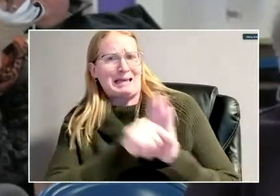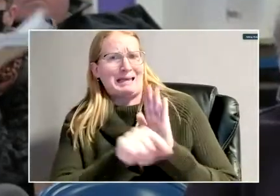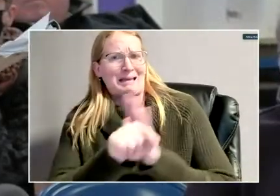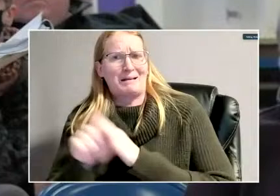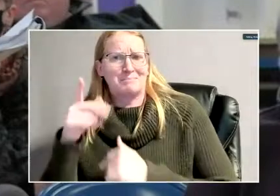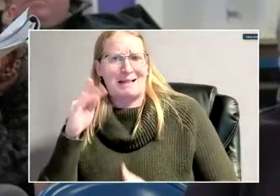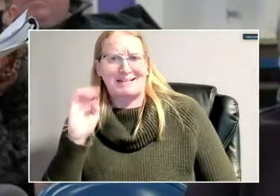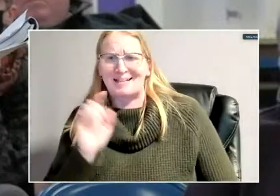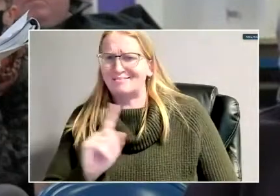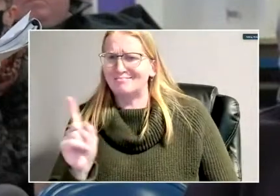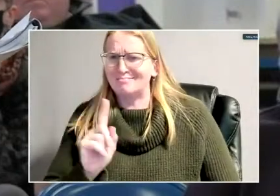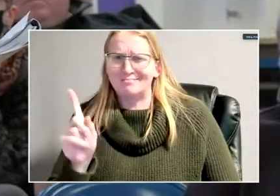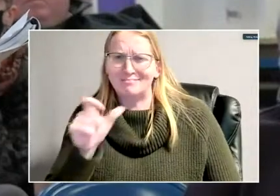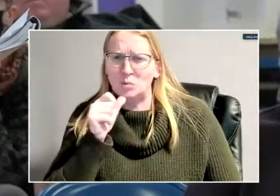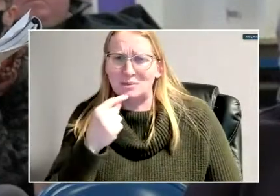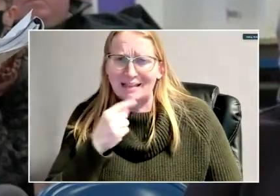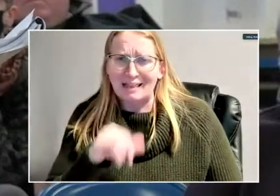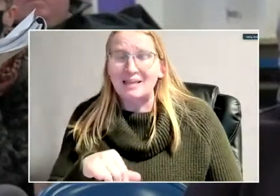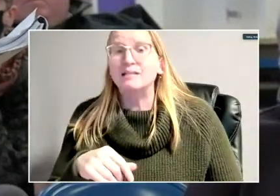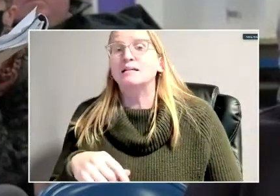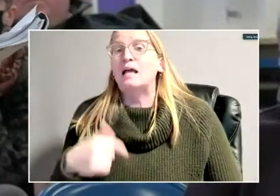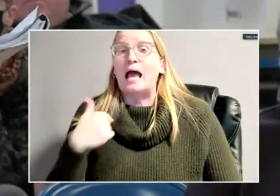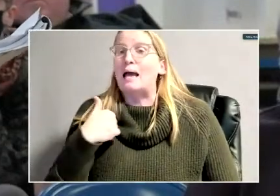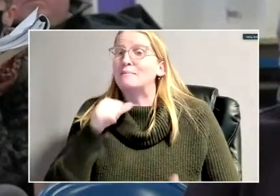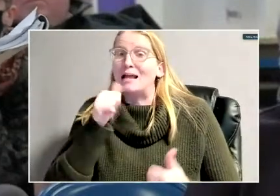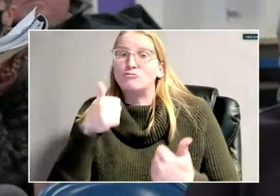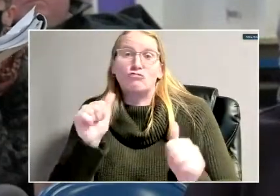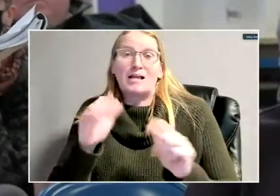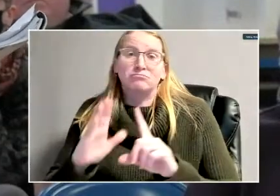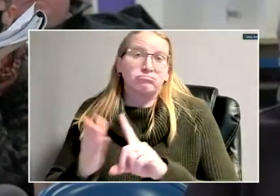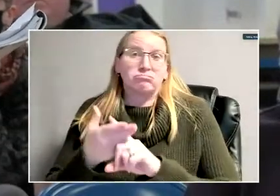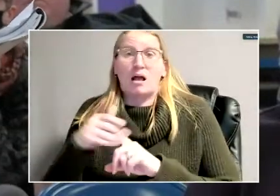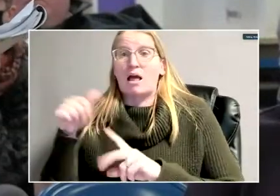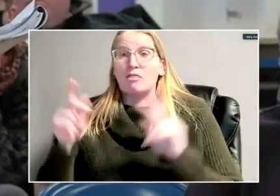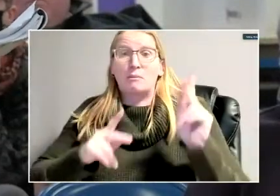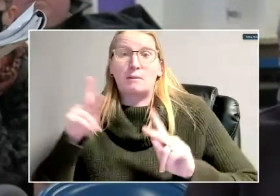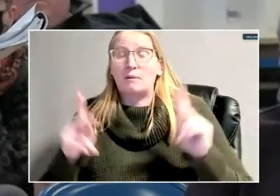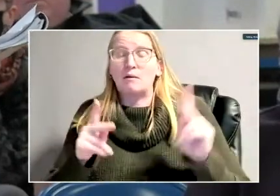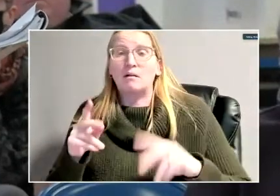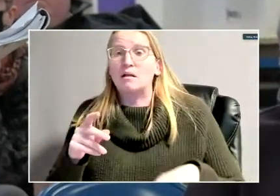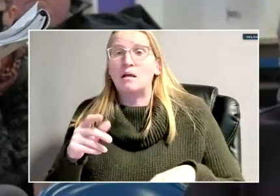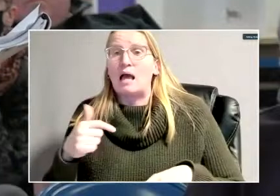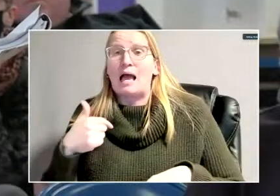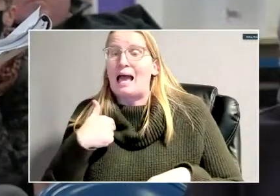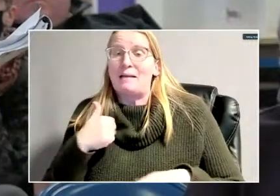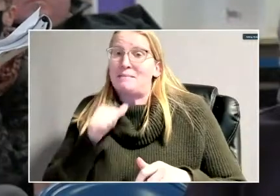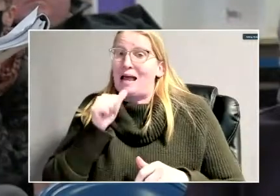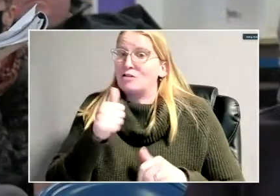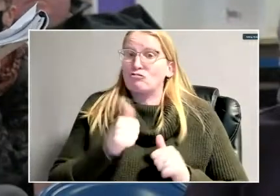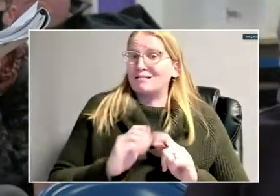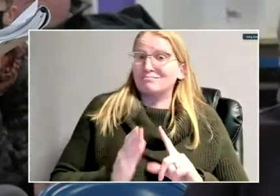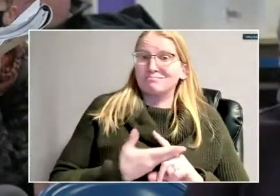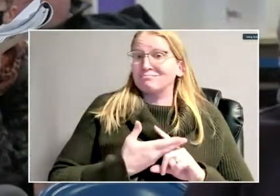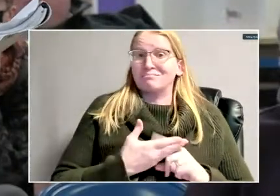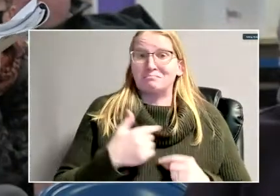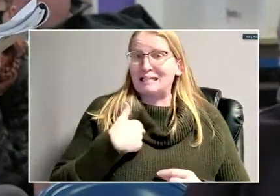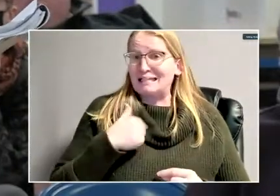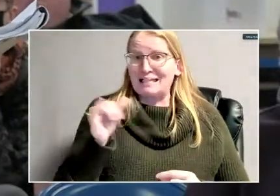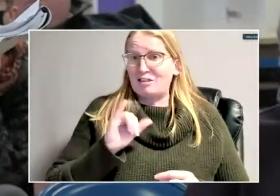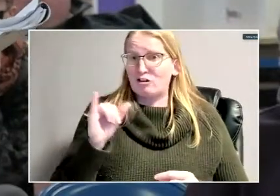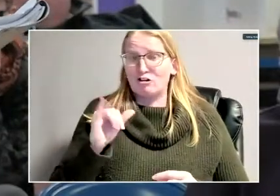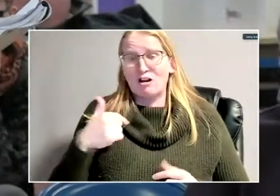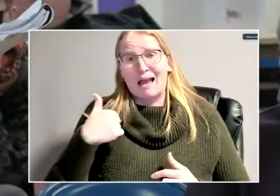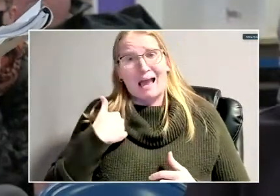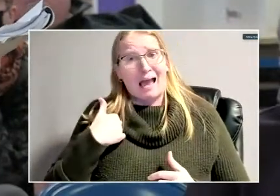same way I am not being moved on this issue toward Zionism I have been an anti-zionist Jew since I returned to my